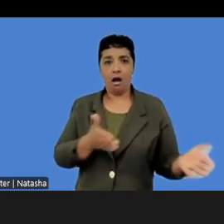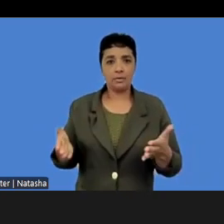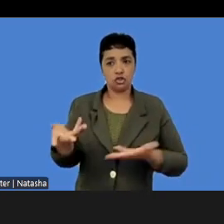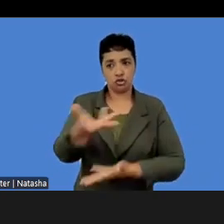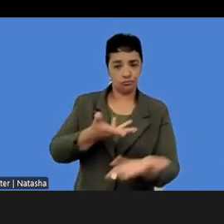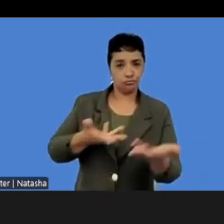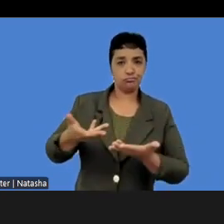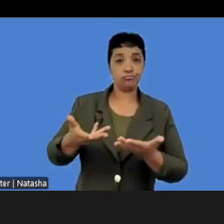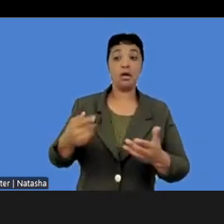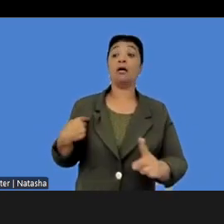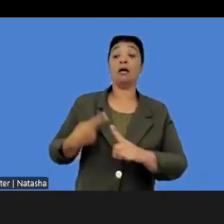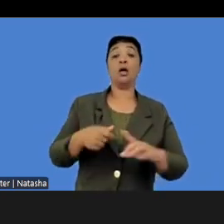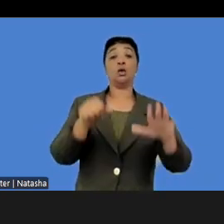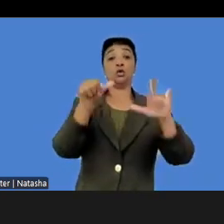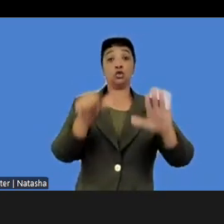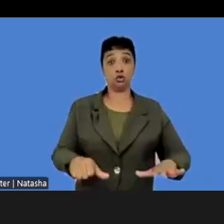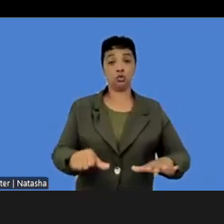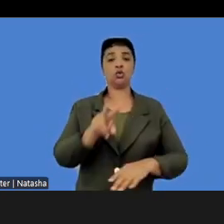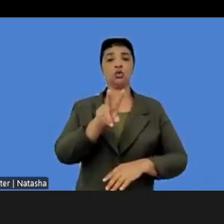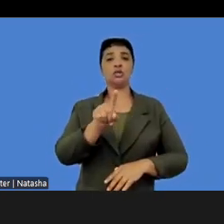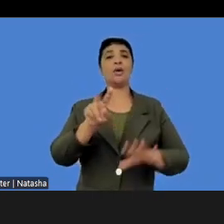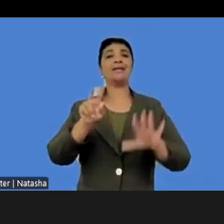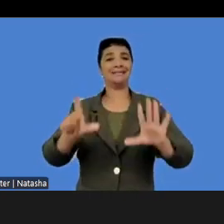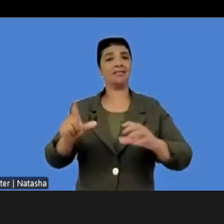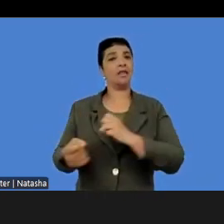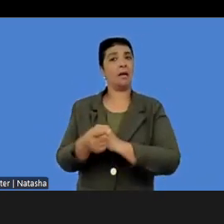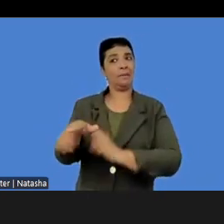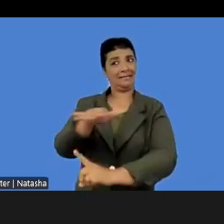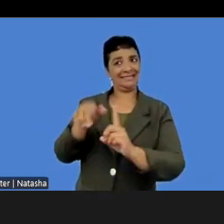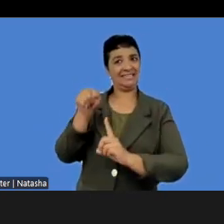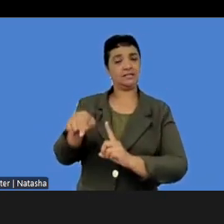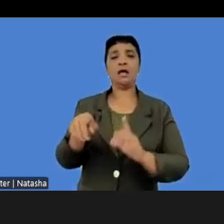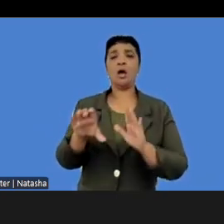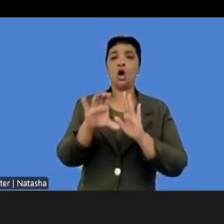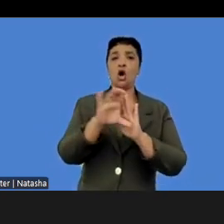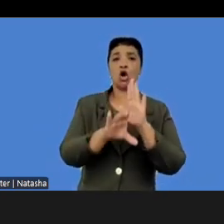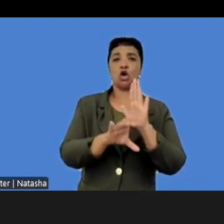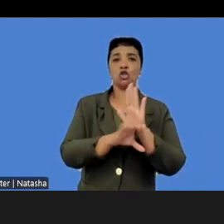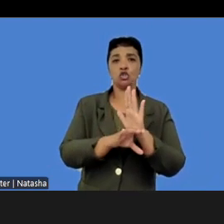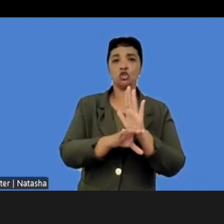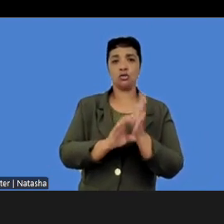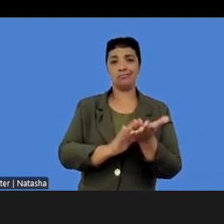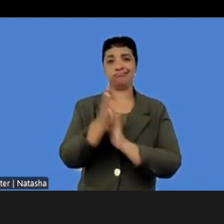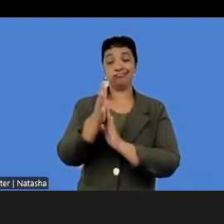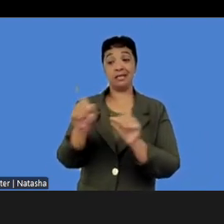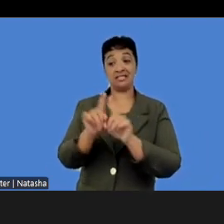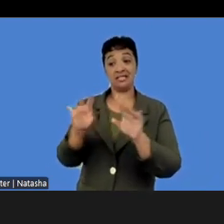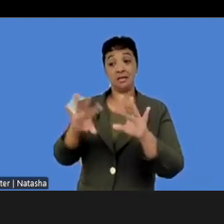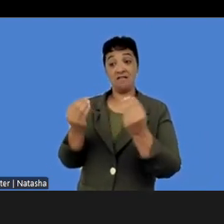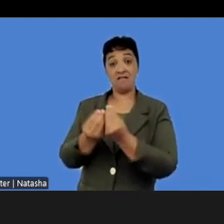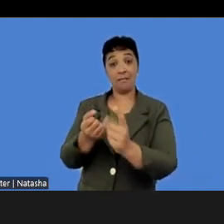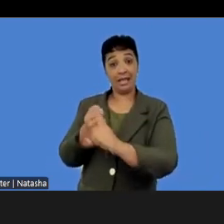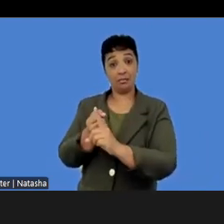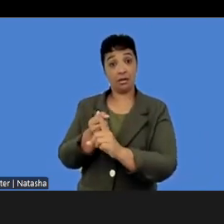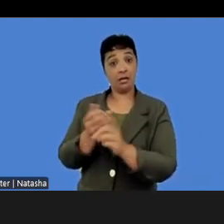in June 2017, which awarded constitutional damages to the families of the